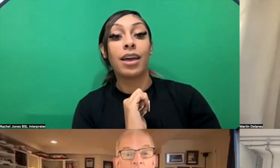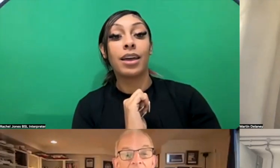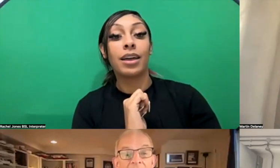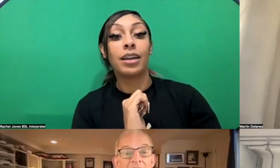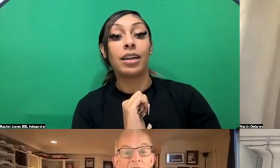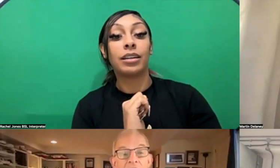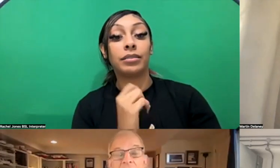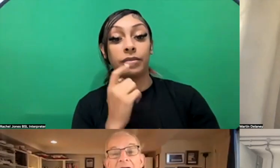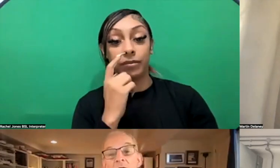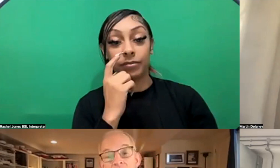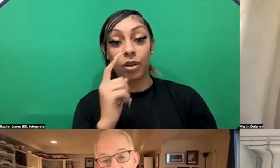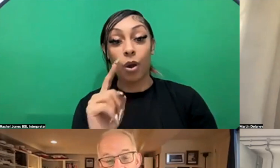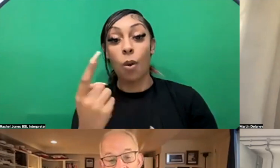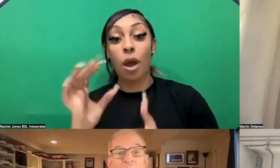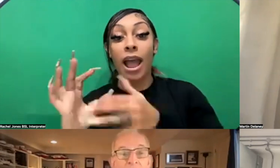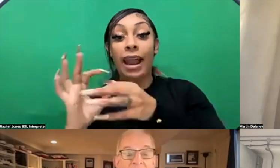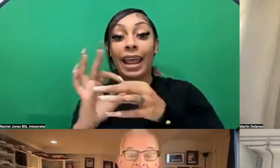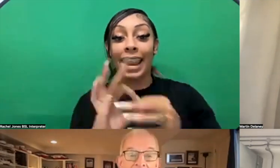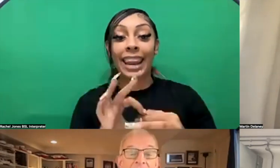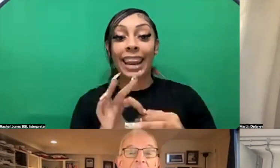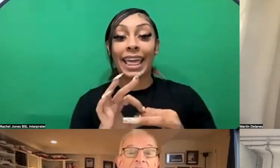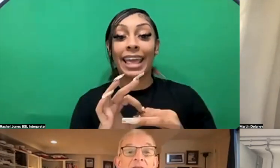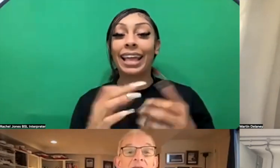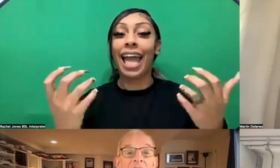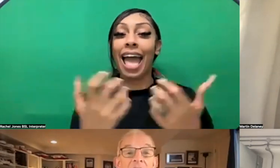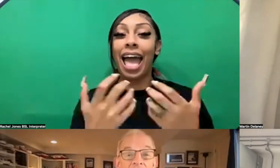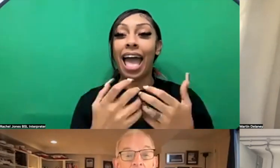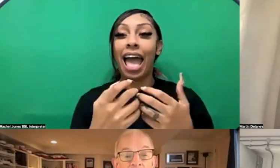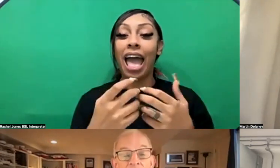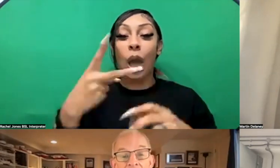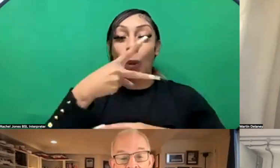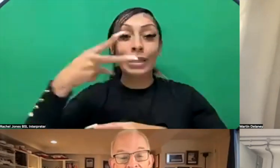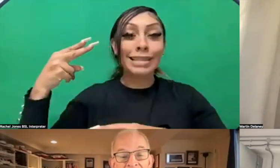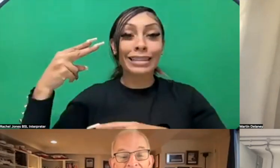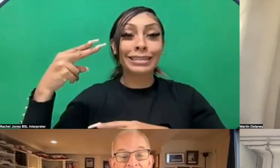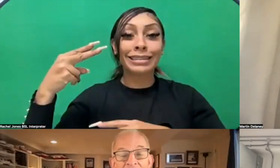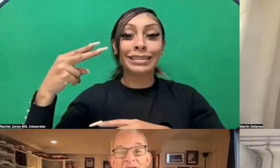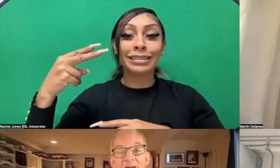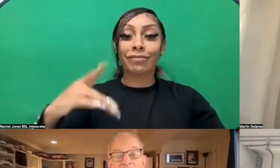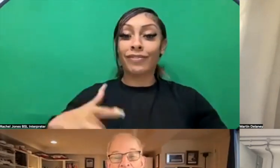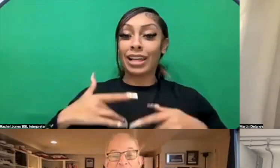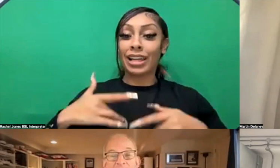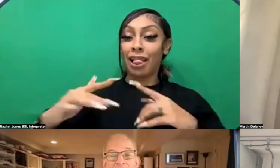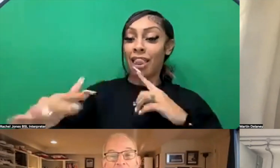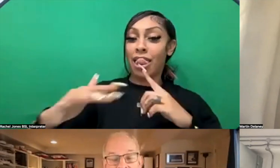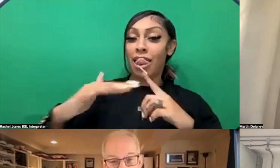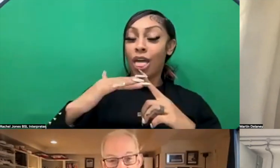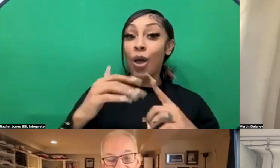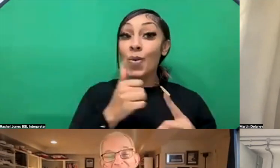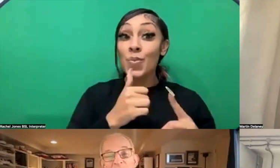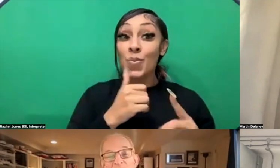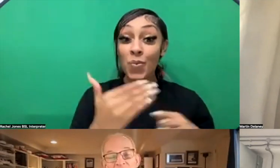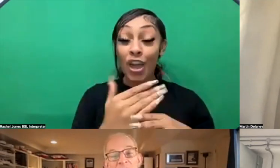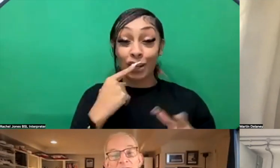there's one link there that says how the sensor works, and it shows pictures of my original